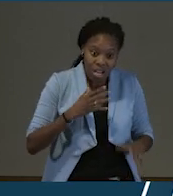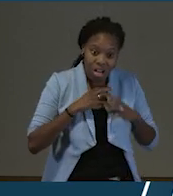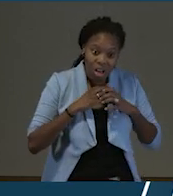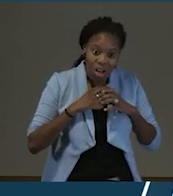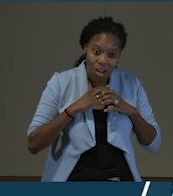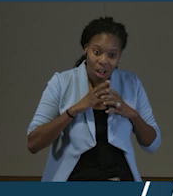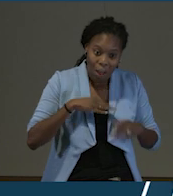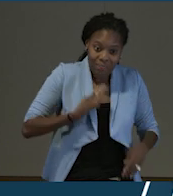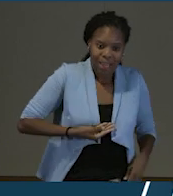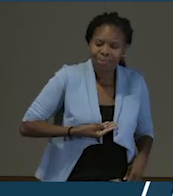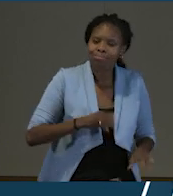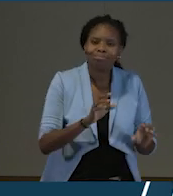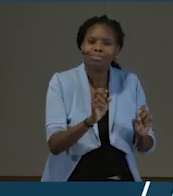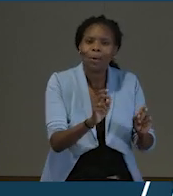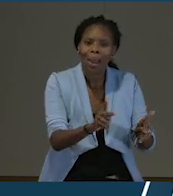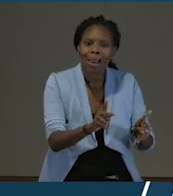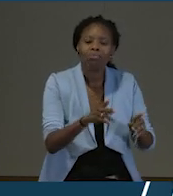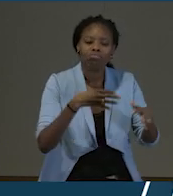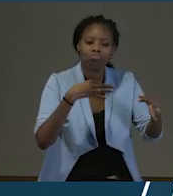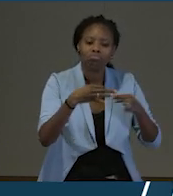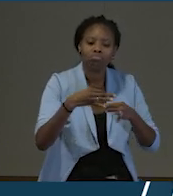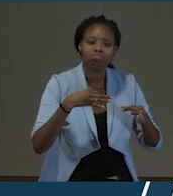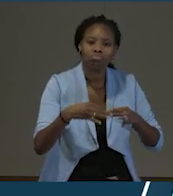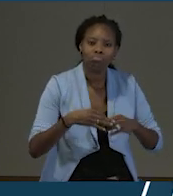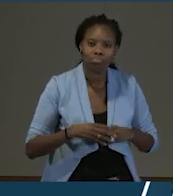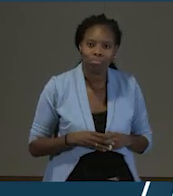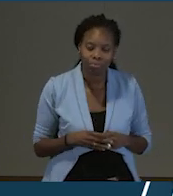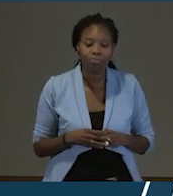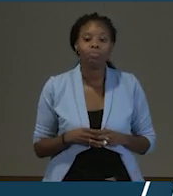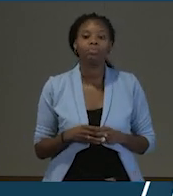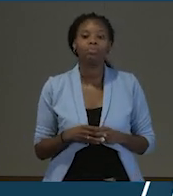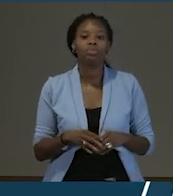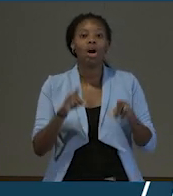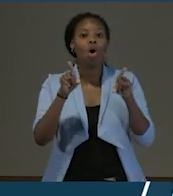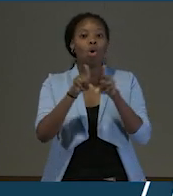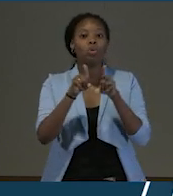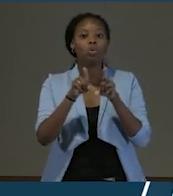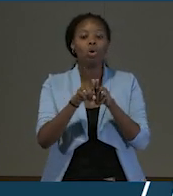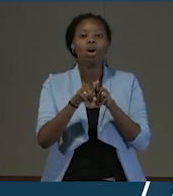Learning to express their feelings and needs without fear of being judged or